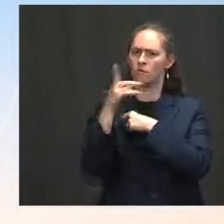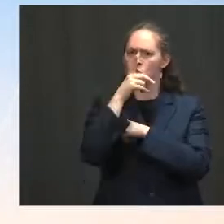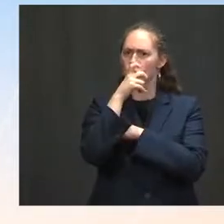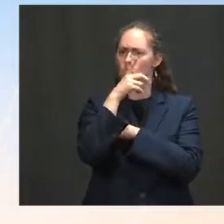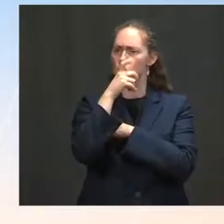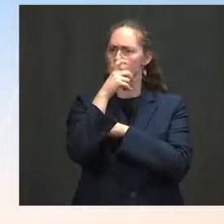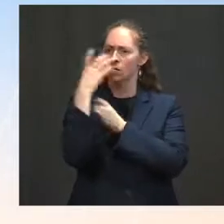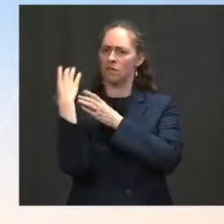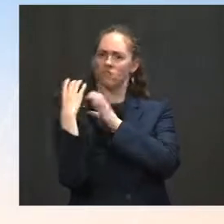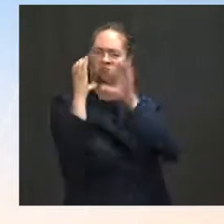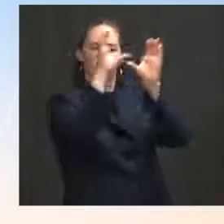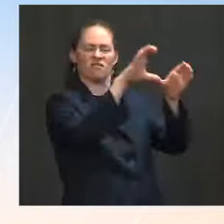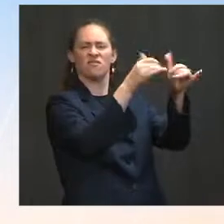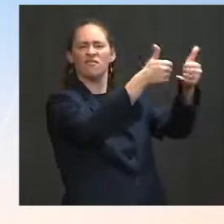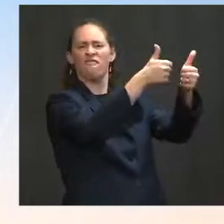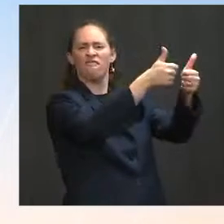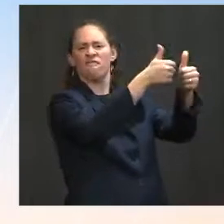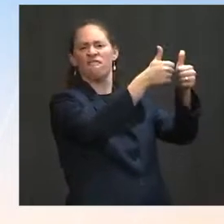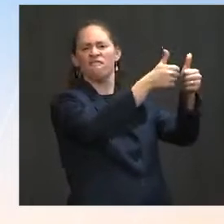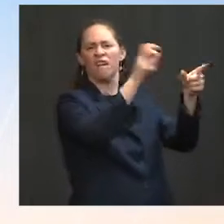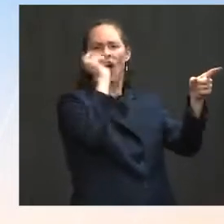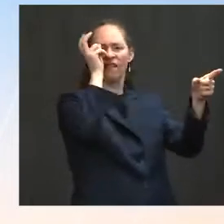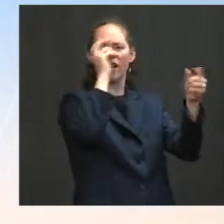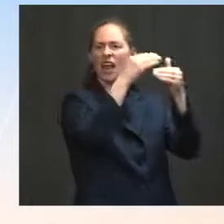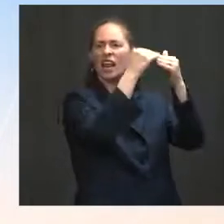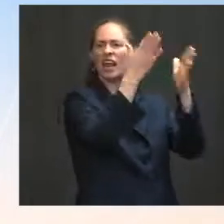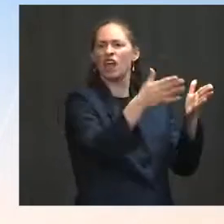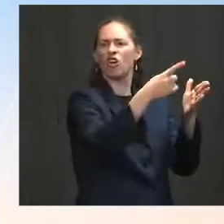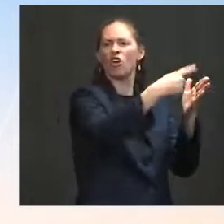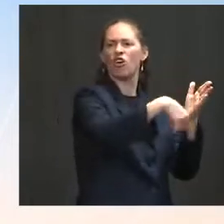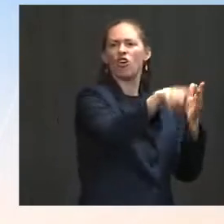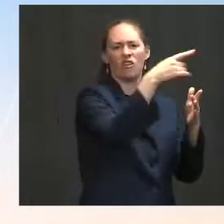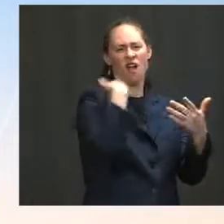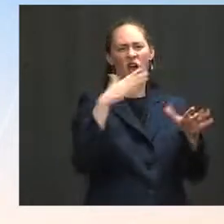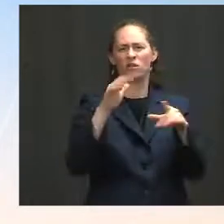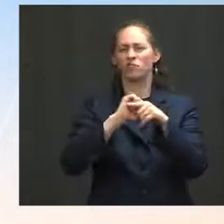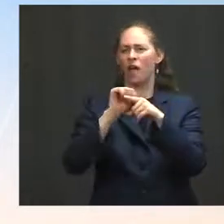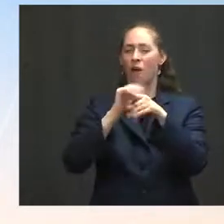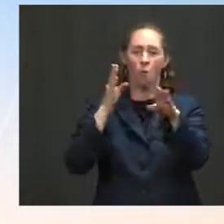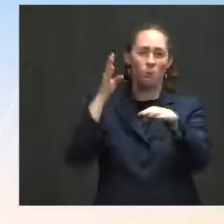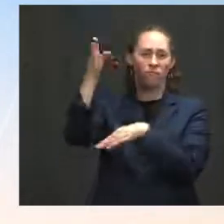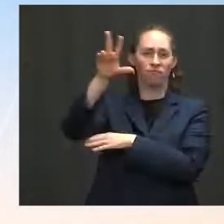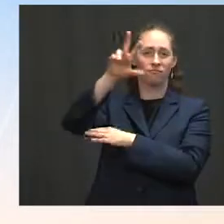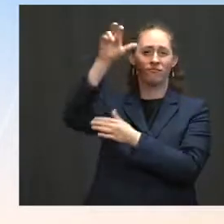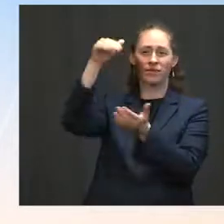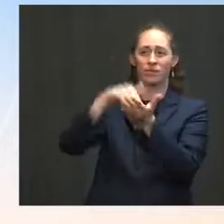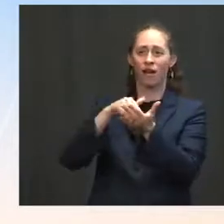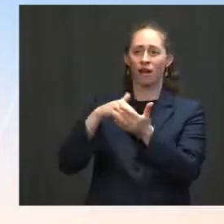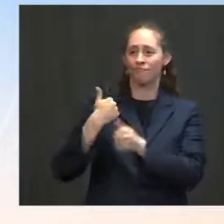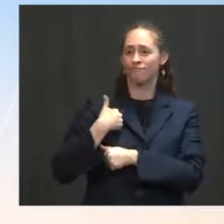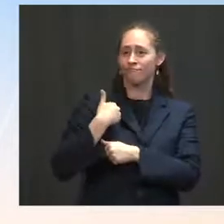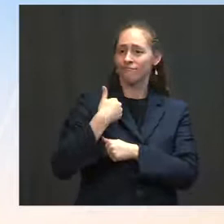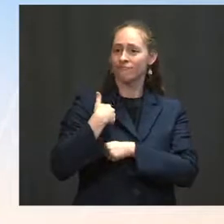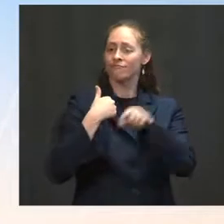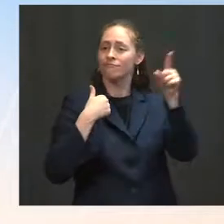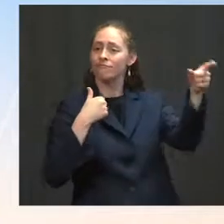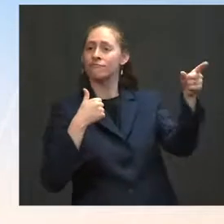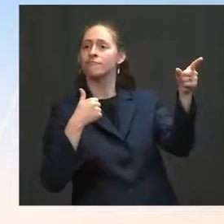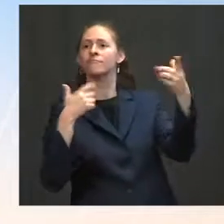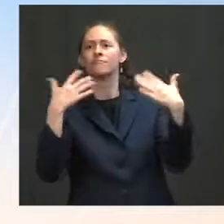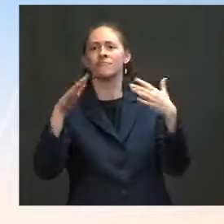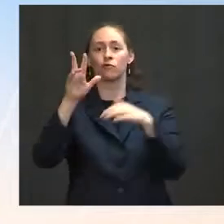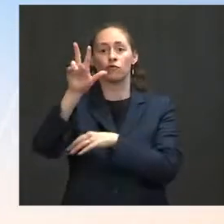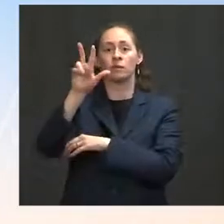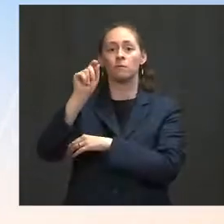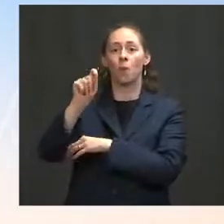have trained over 300,000. We've provided $3.9 billion in humanitarian assistance. These are brave fighters who have fought